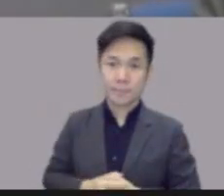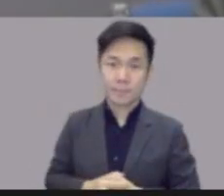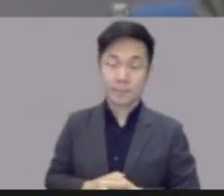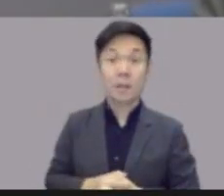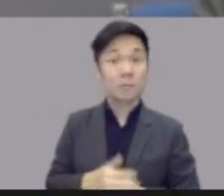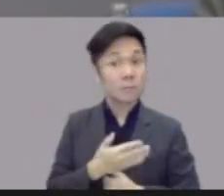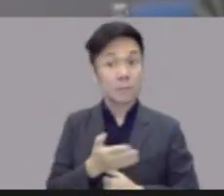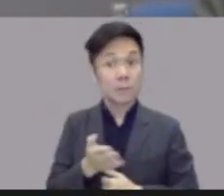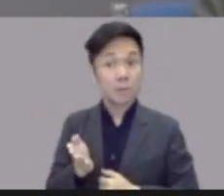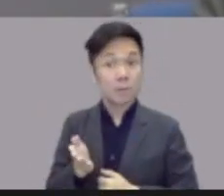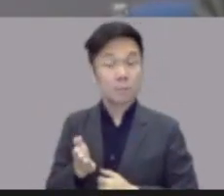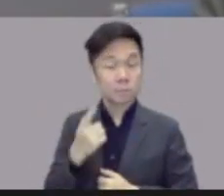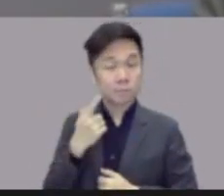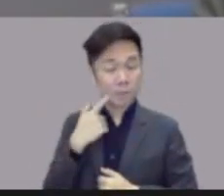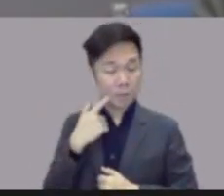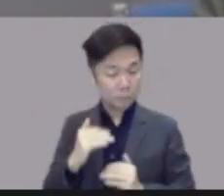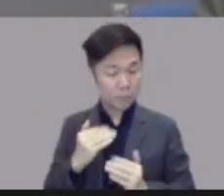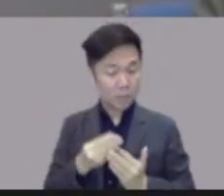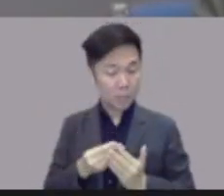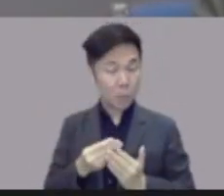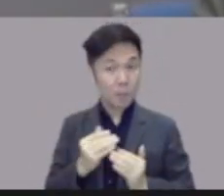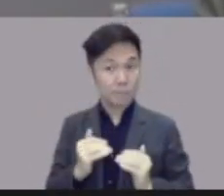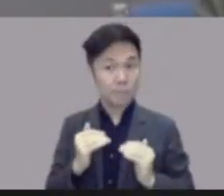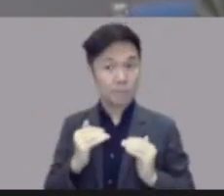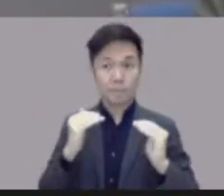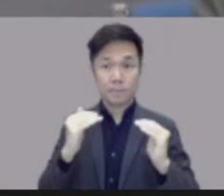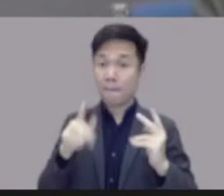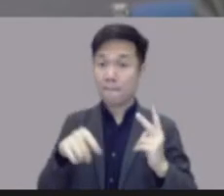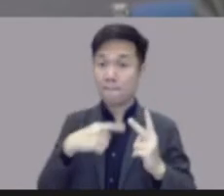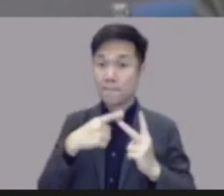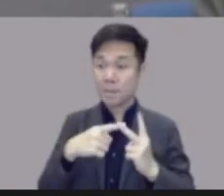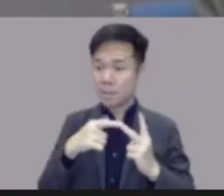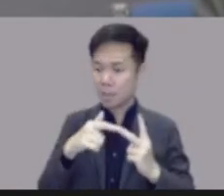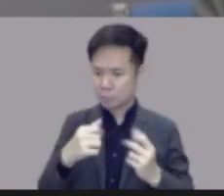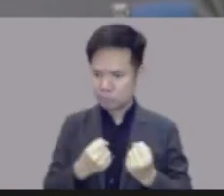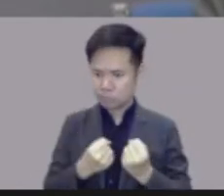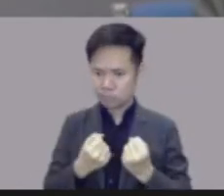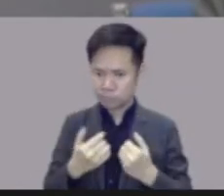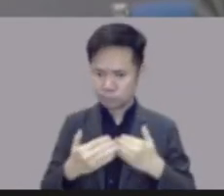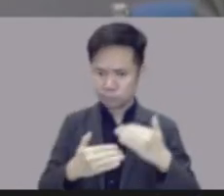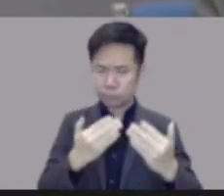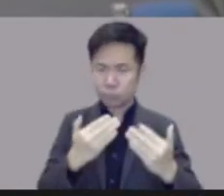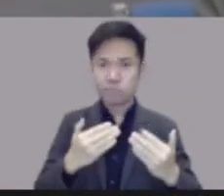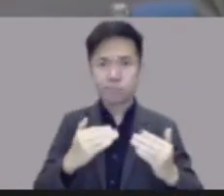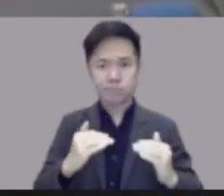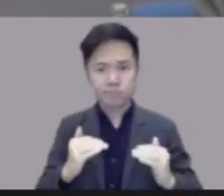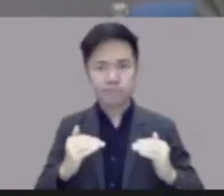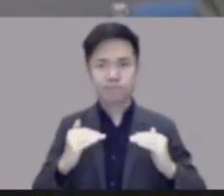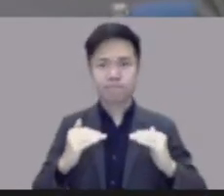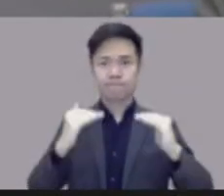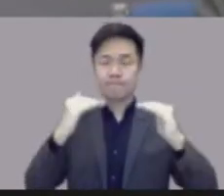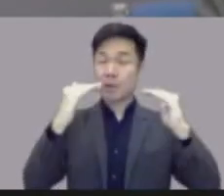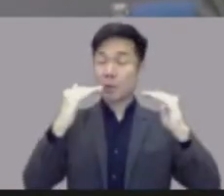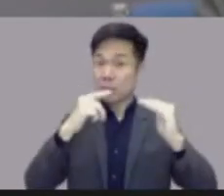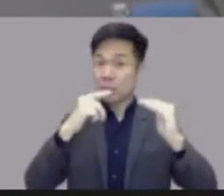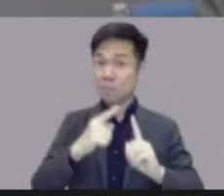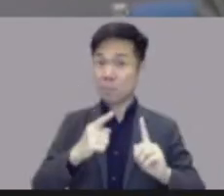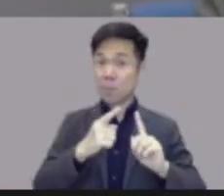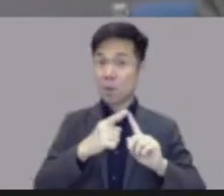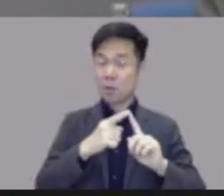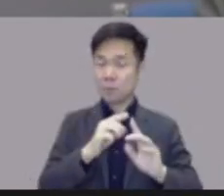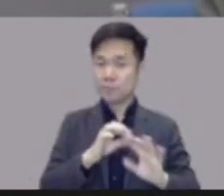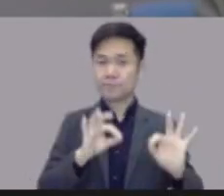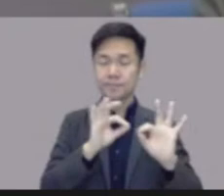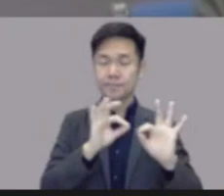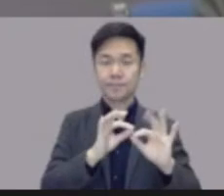growth and vast natural resources has been supporting the growth as being already aware increase of population growth and economic